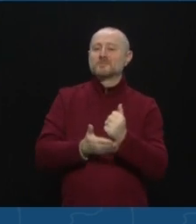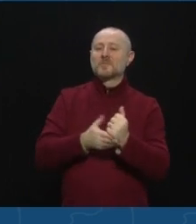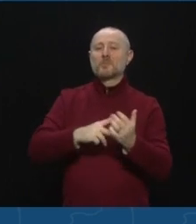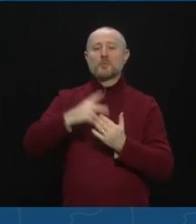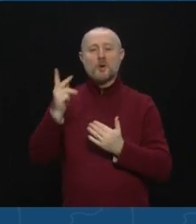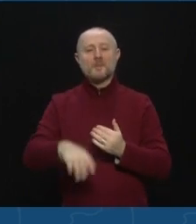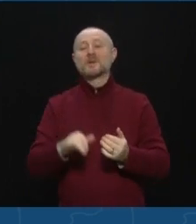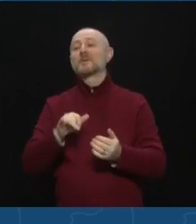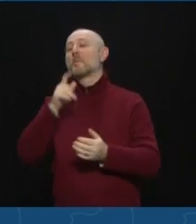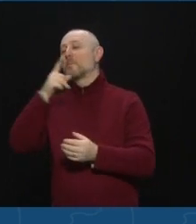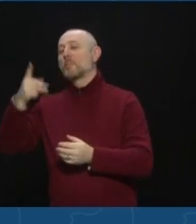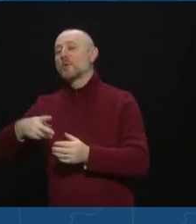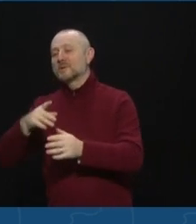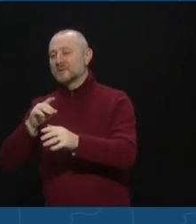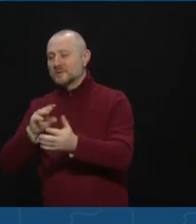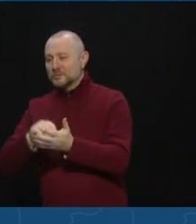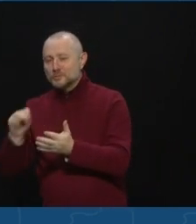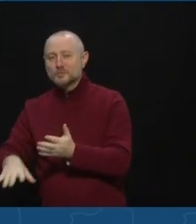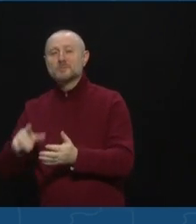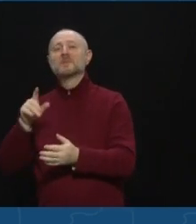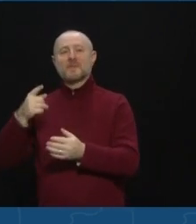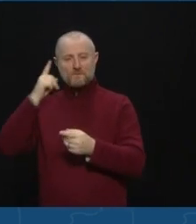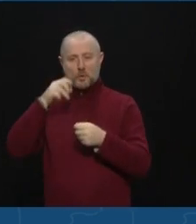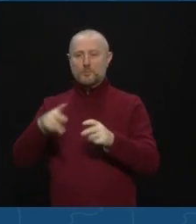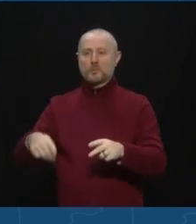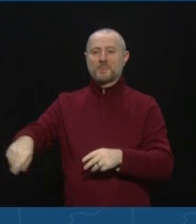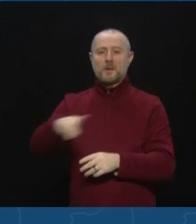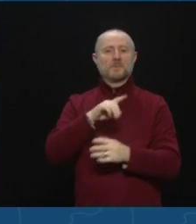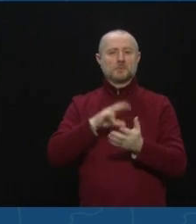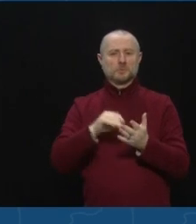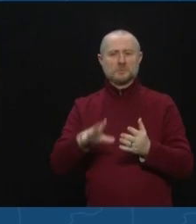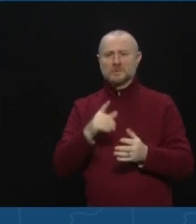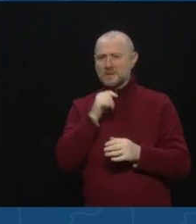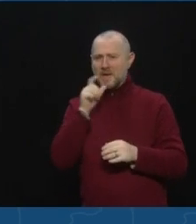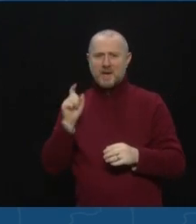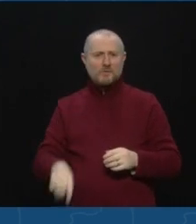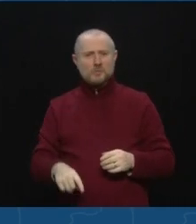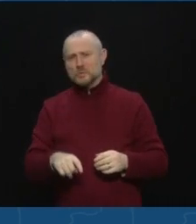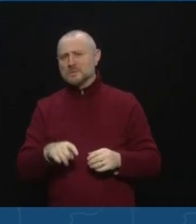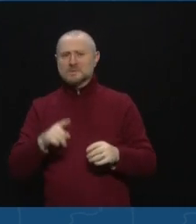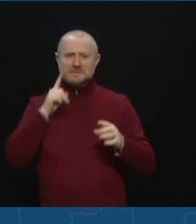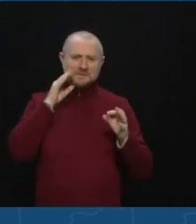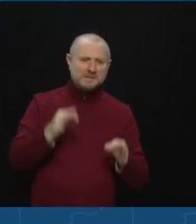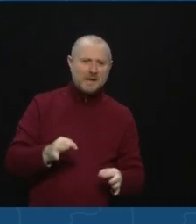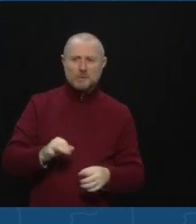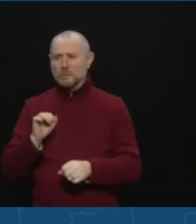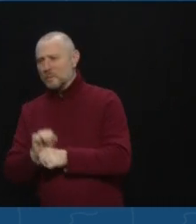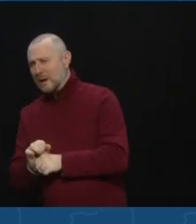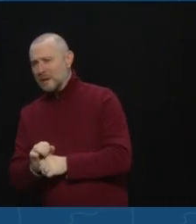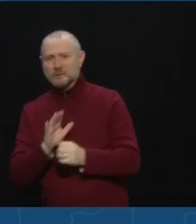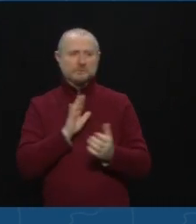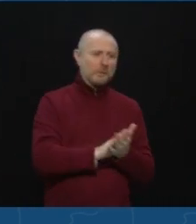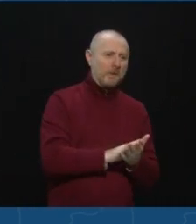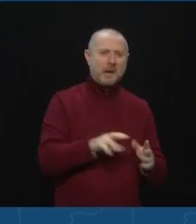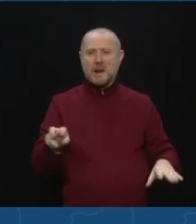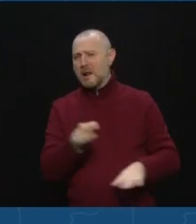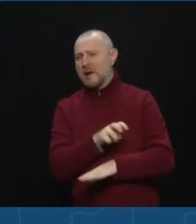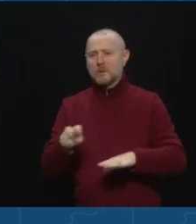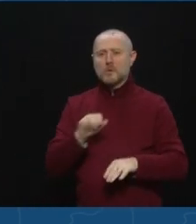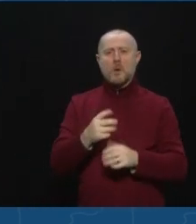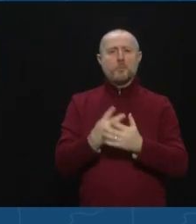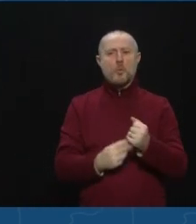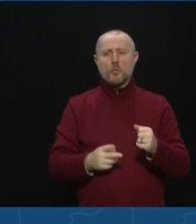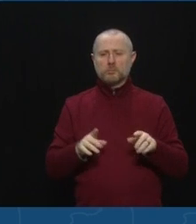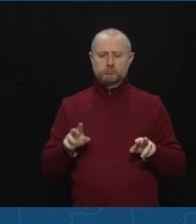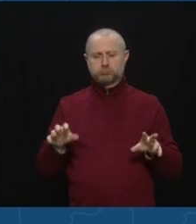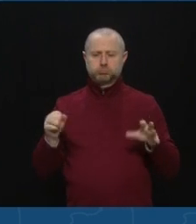chance, which means more students won't have to choose between work and getting their degree. We'll also make that assistance available to people in prison as